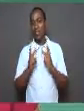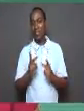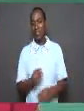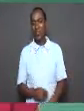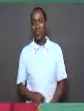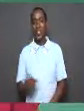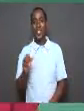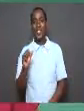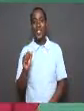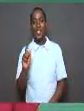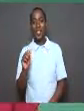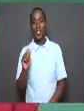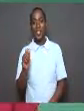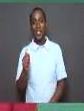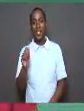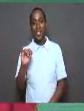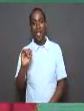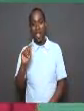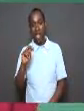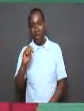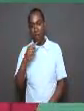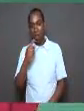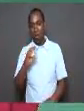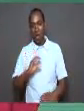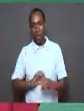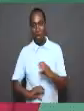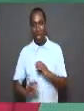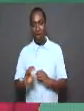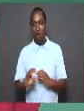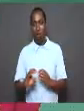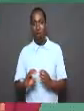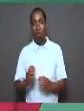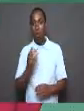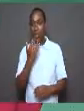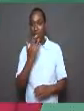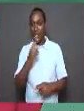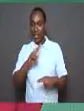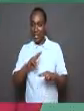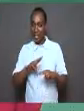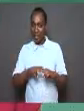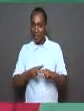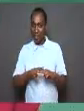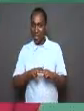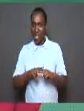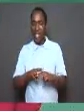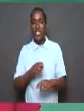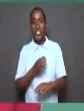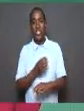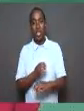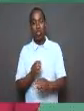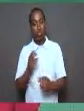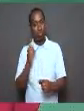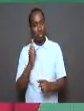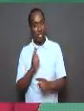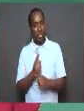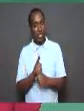Stains are chemicals added to the slide tissues to make the cells, or